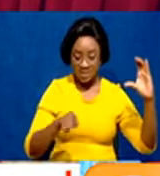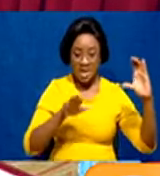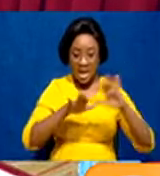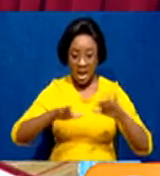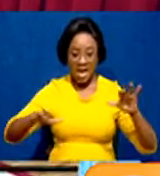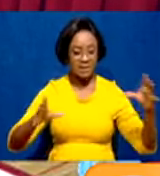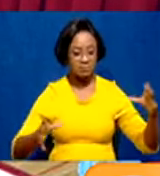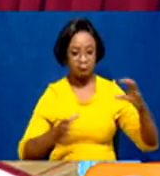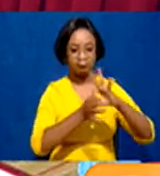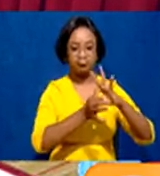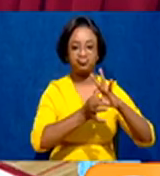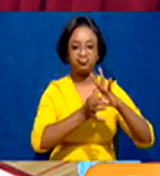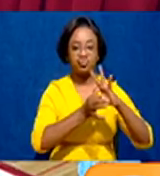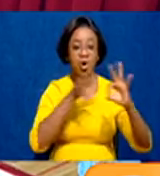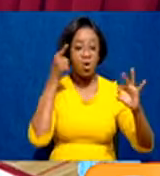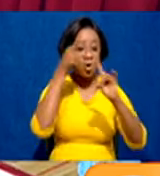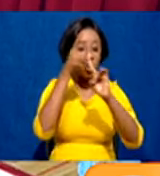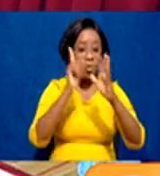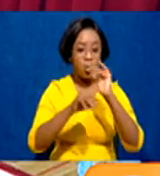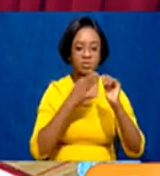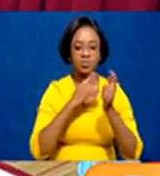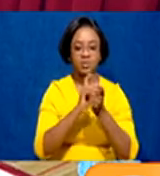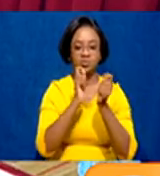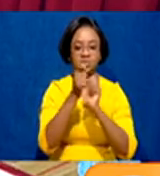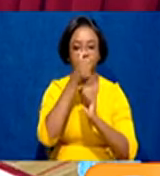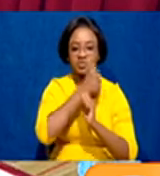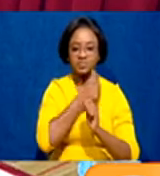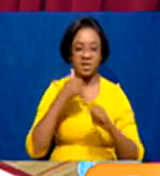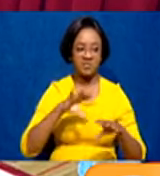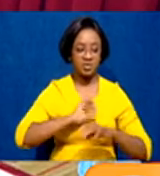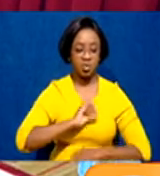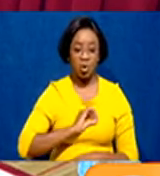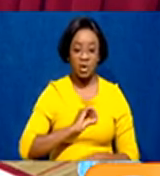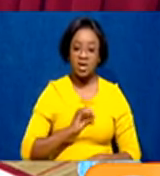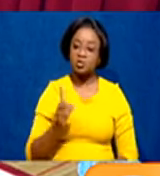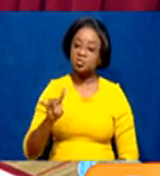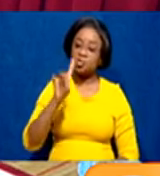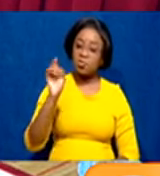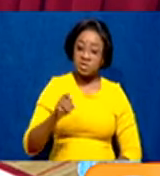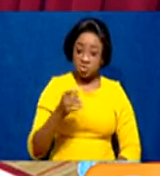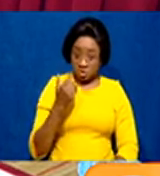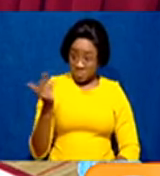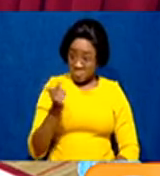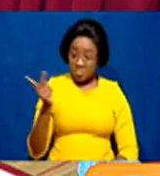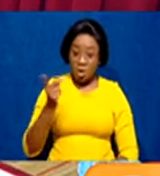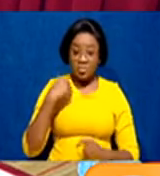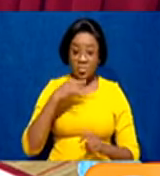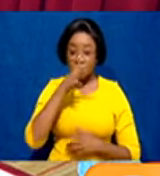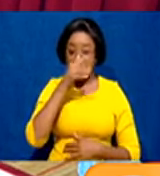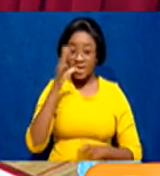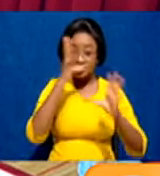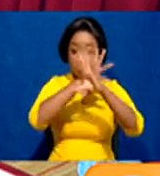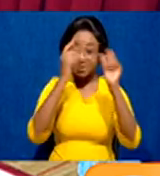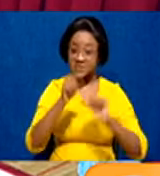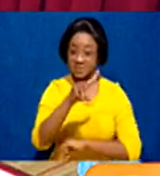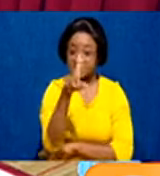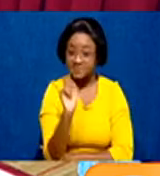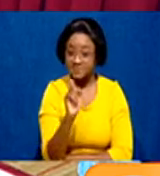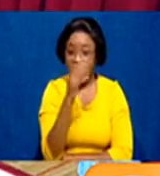privatization. You should also tell us, did any one of you mislead the president? Because for it to go